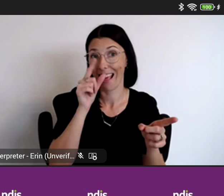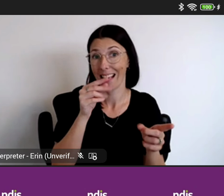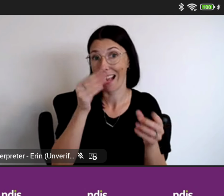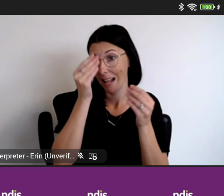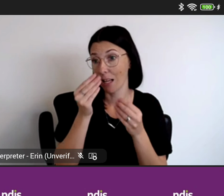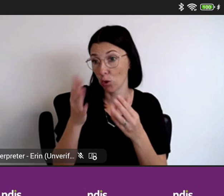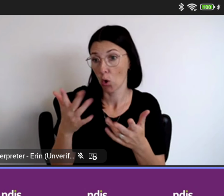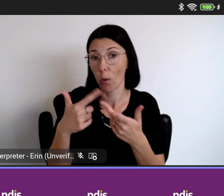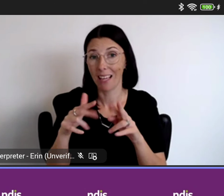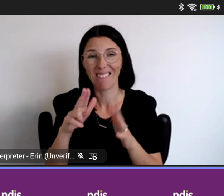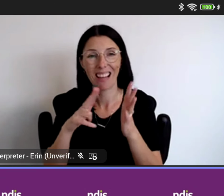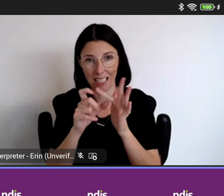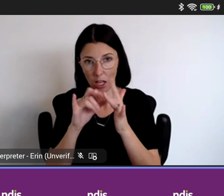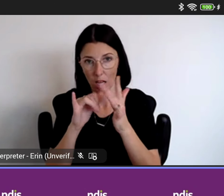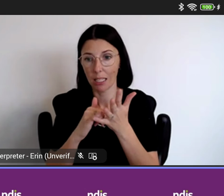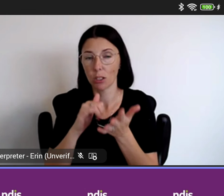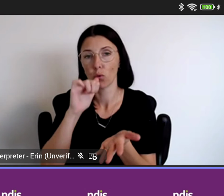their child.